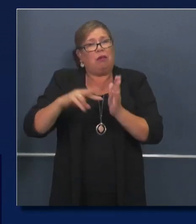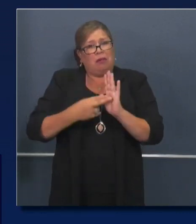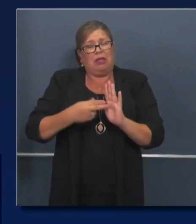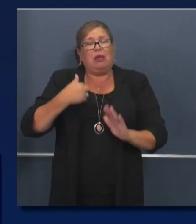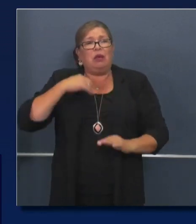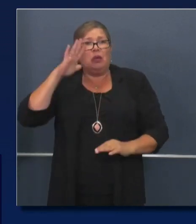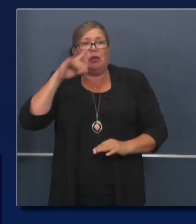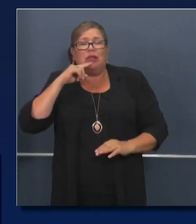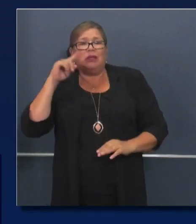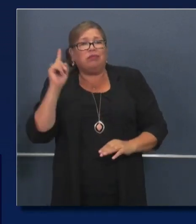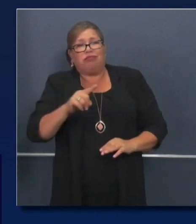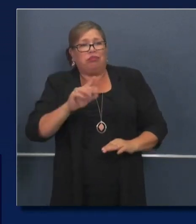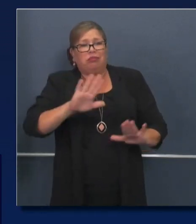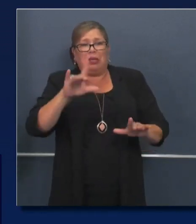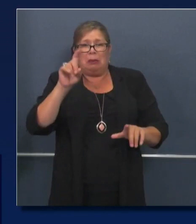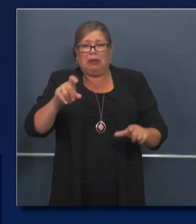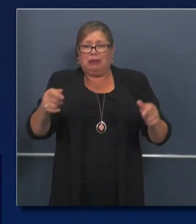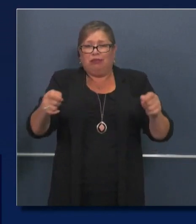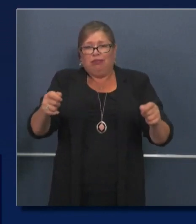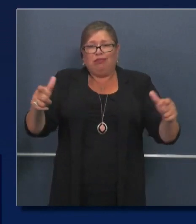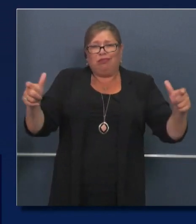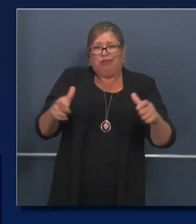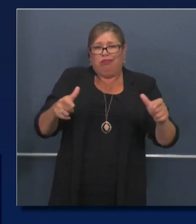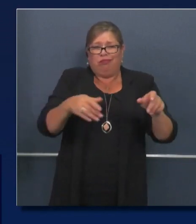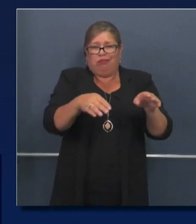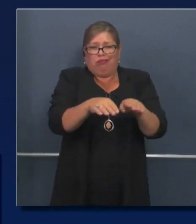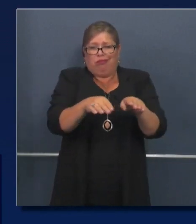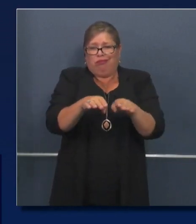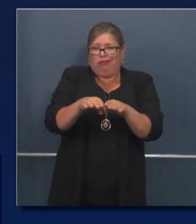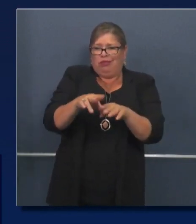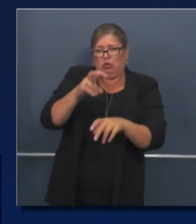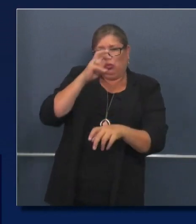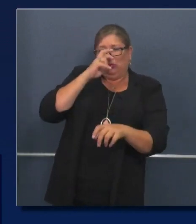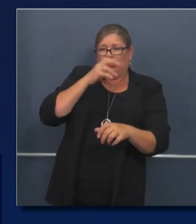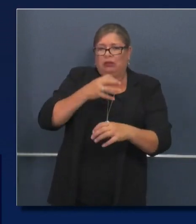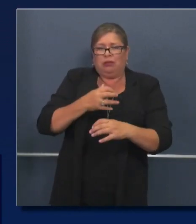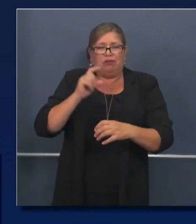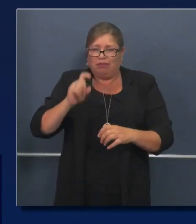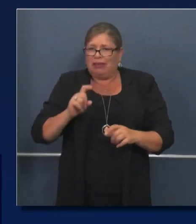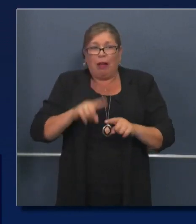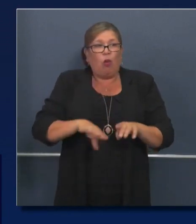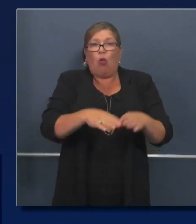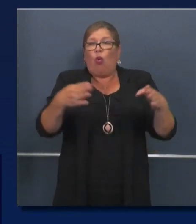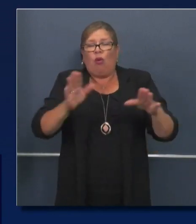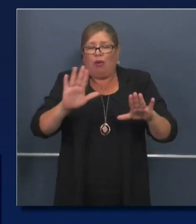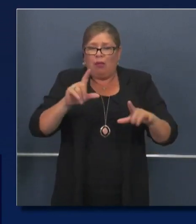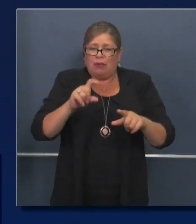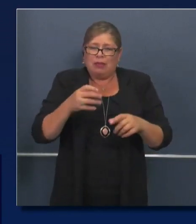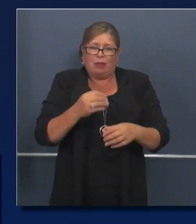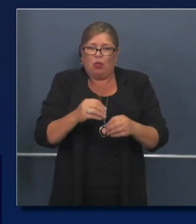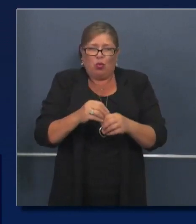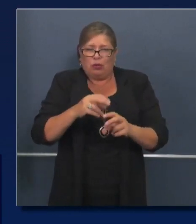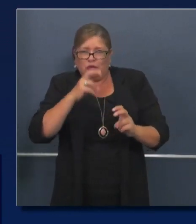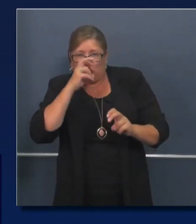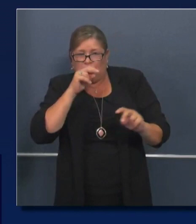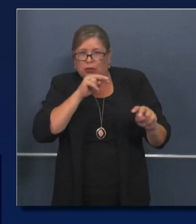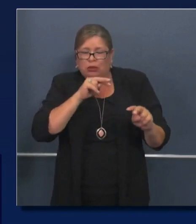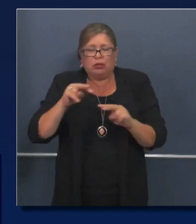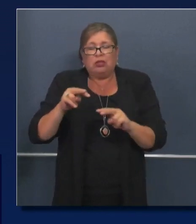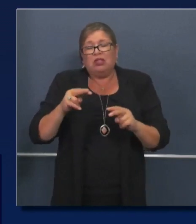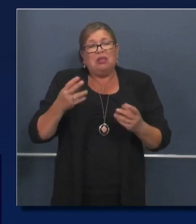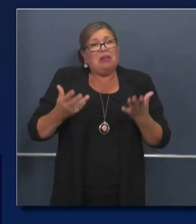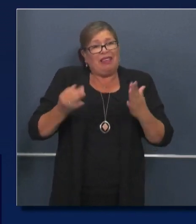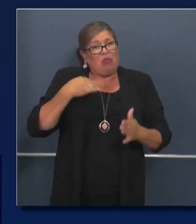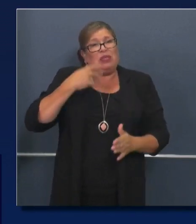put a dimmer switch back on and begin to toggle back, put the brakes on in terms of the modifications and